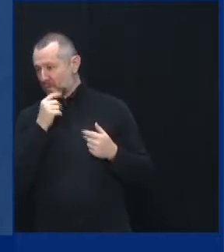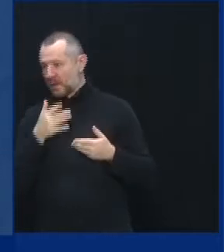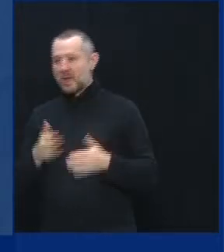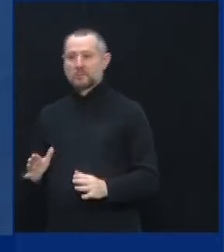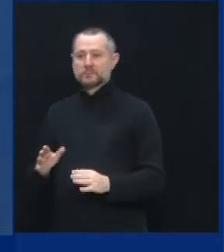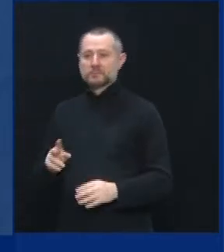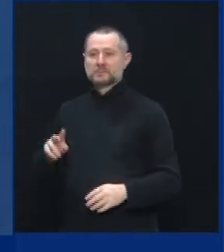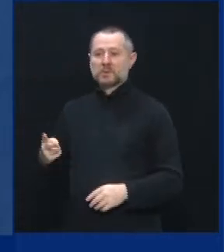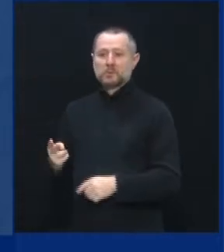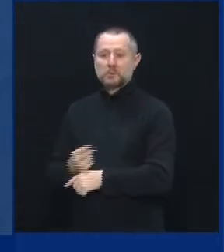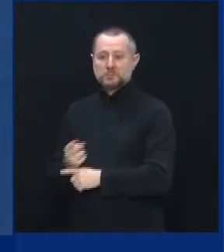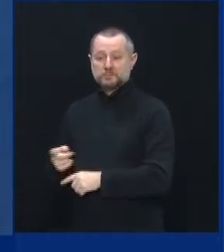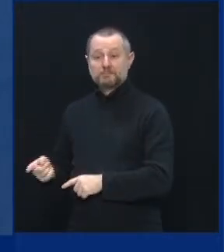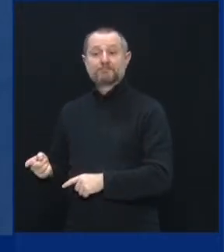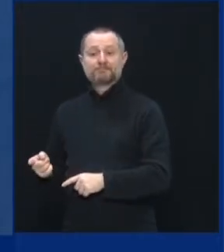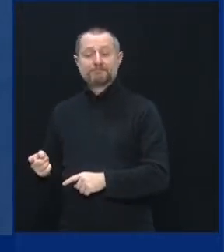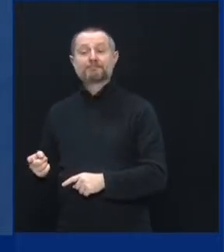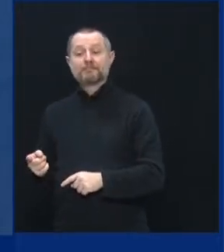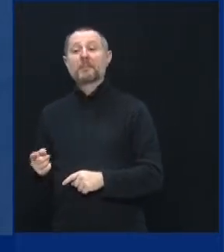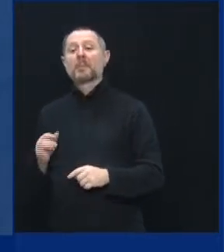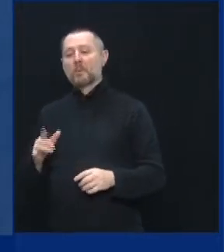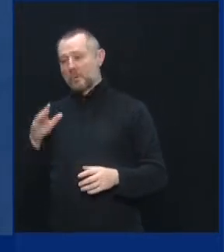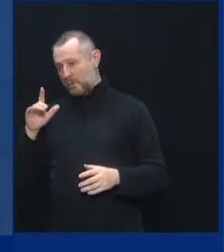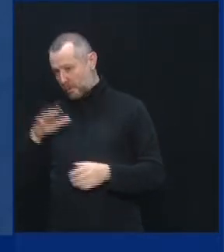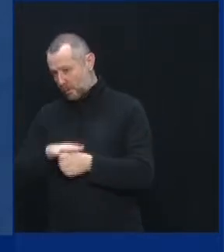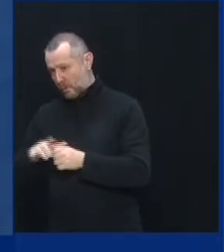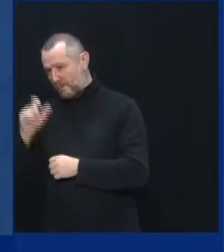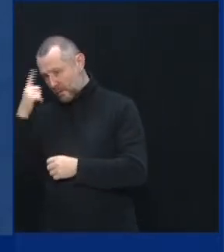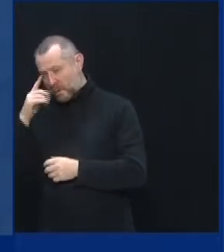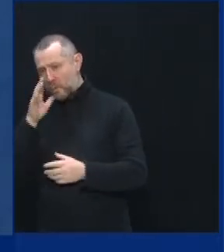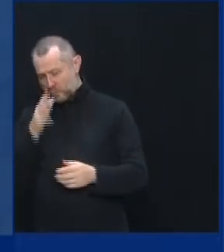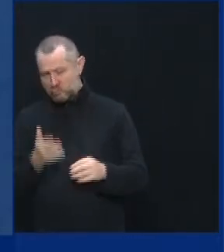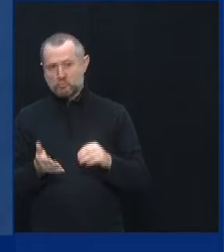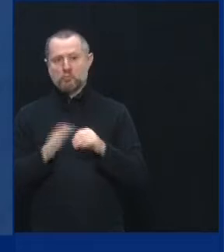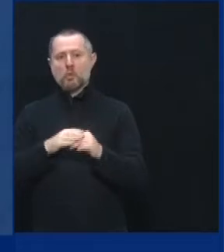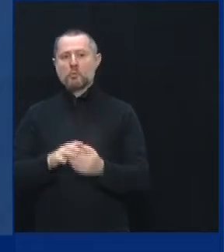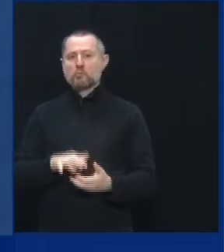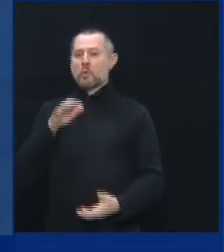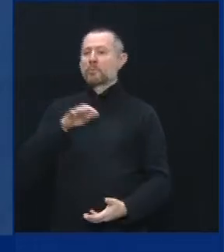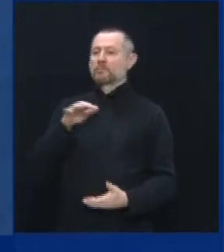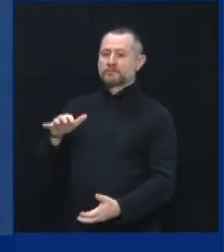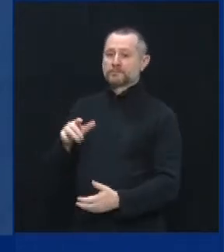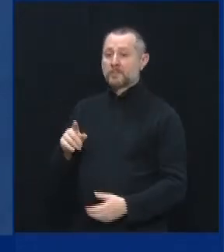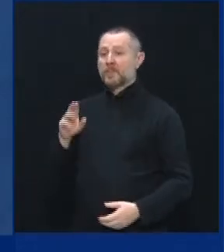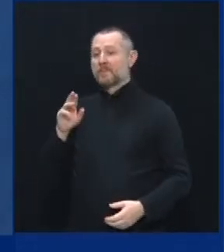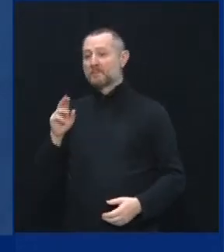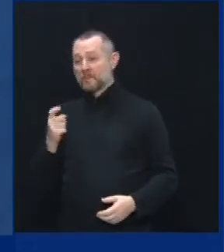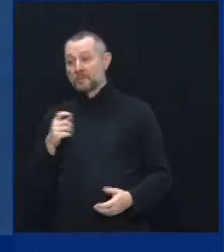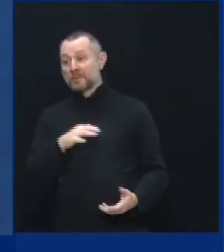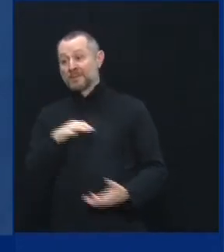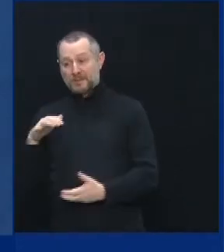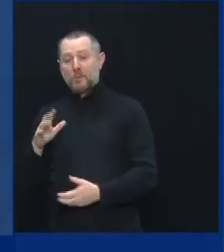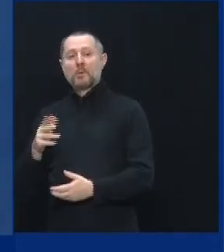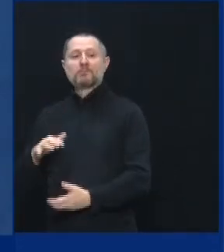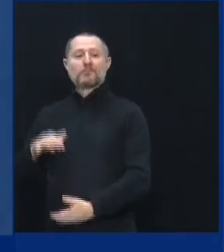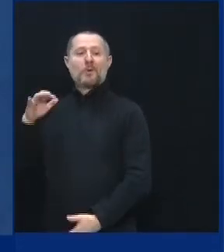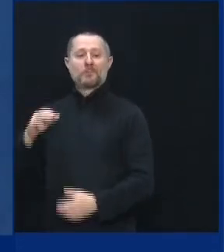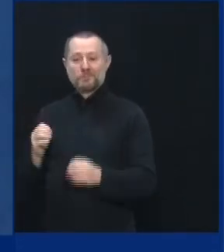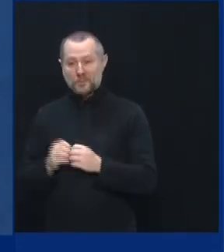Local governments are getting more. Pharmacies are getting more. Not what anyone